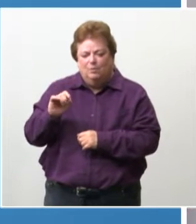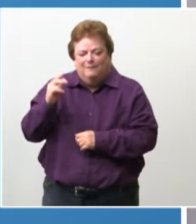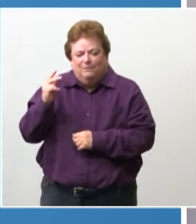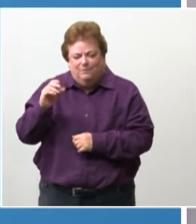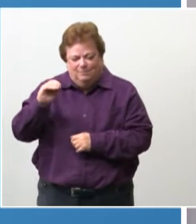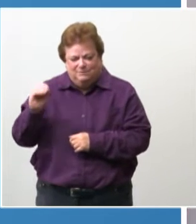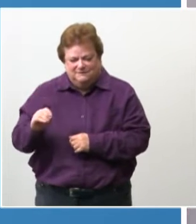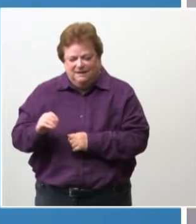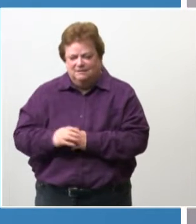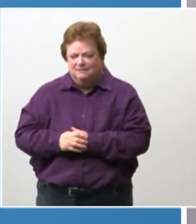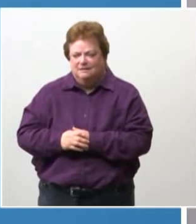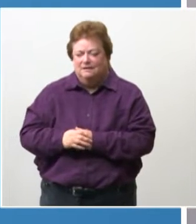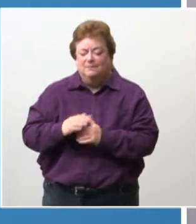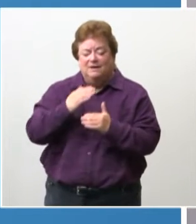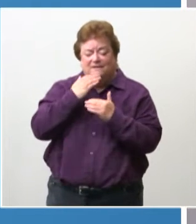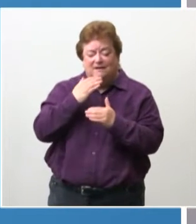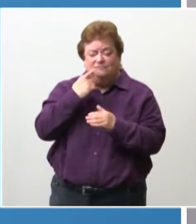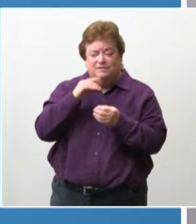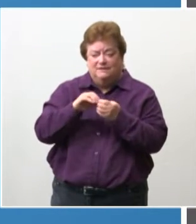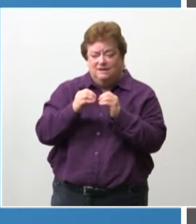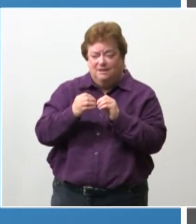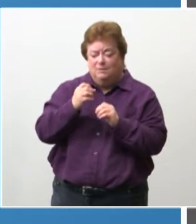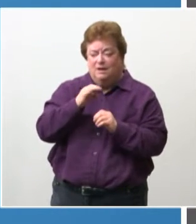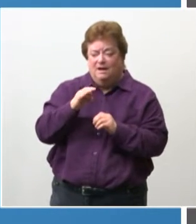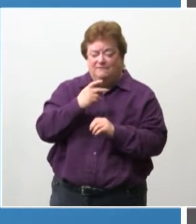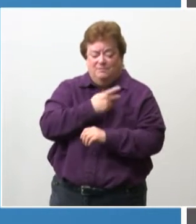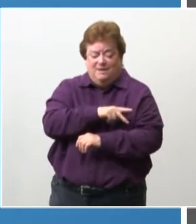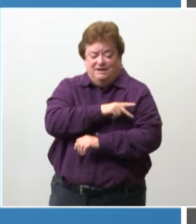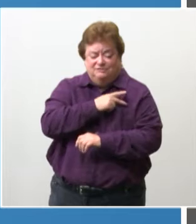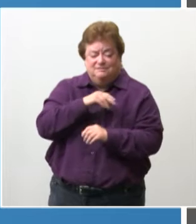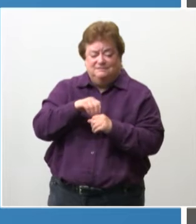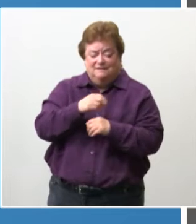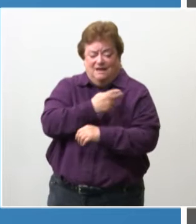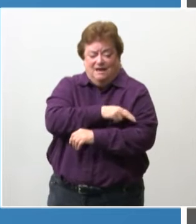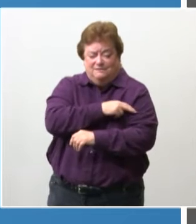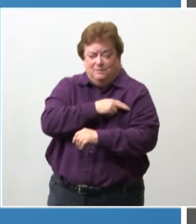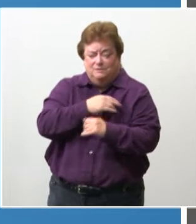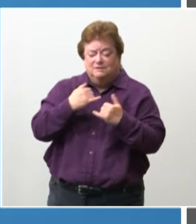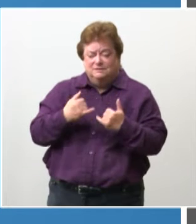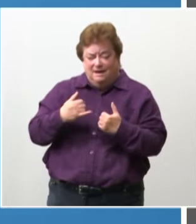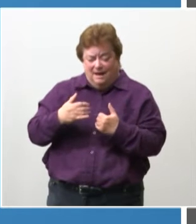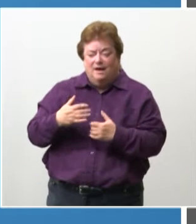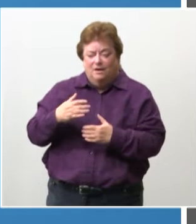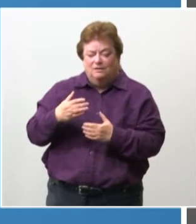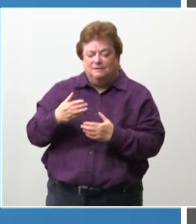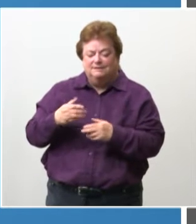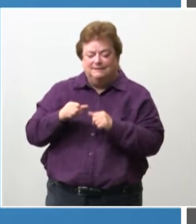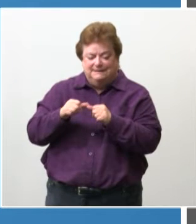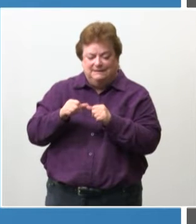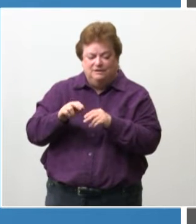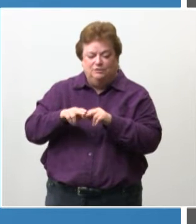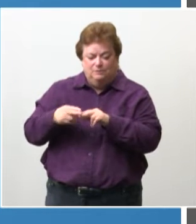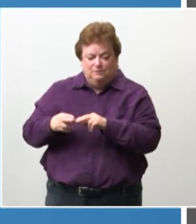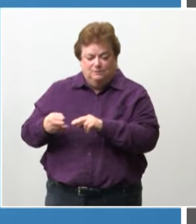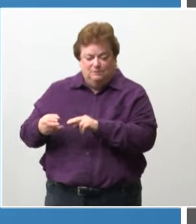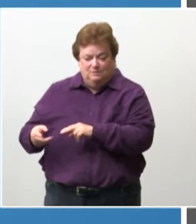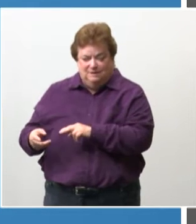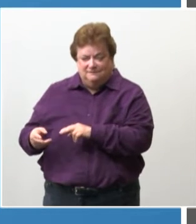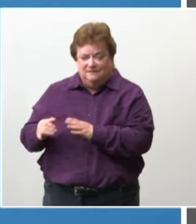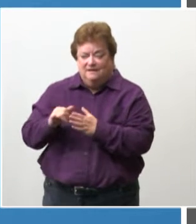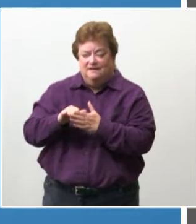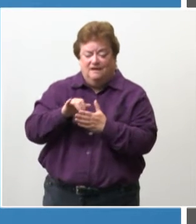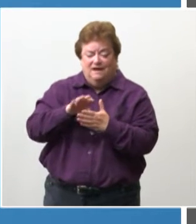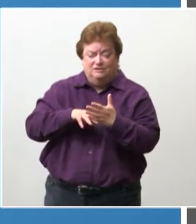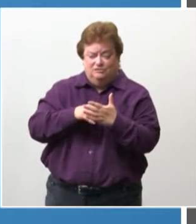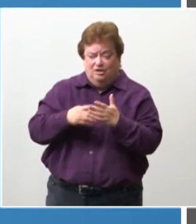8.3%. And thankfully, the number of COVID-19 patients hospitalized locally has continued to decrease. This